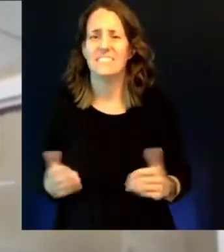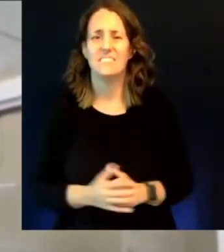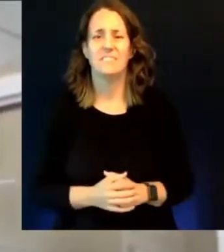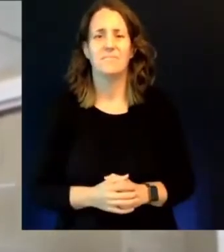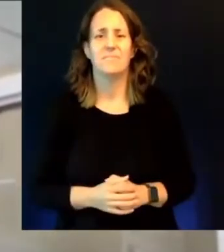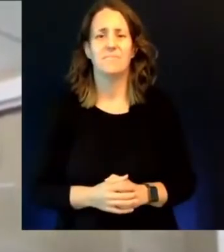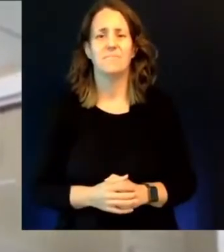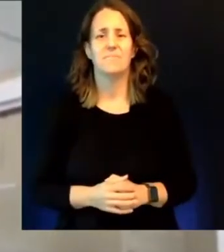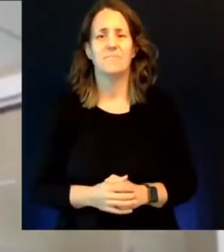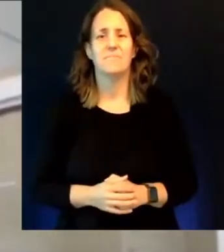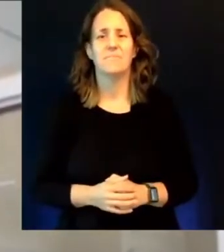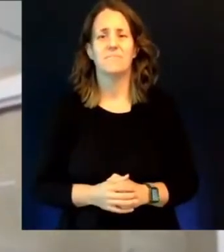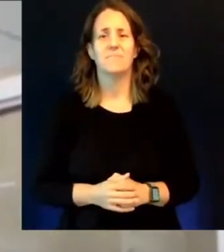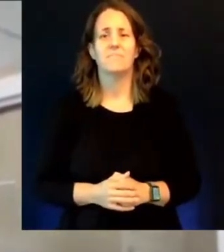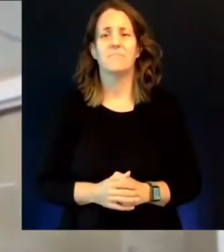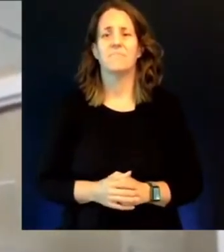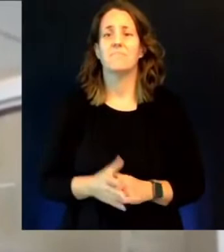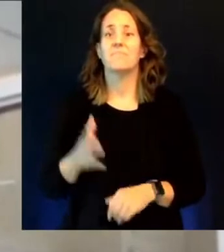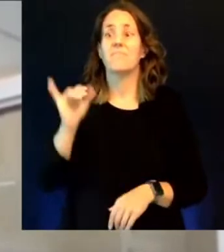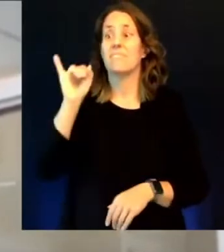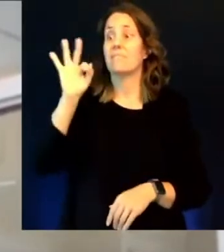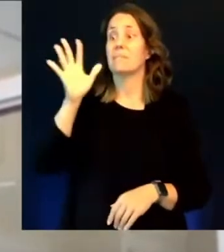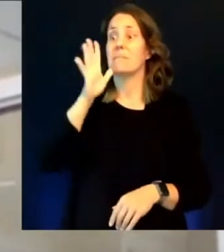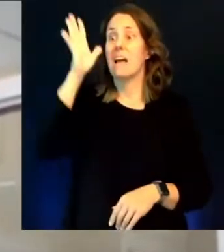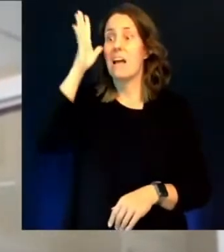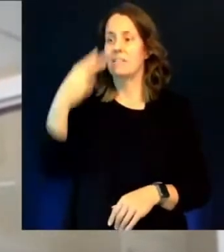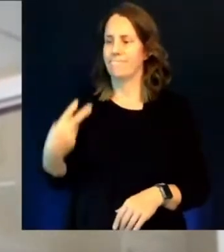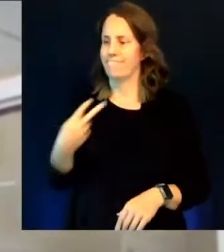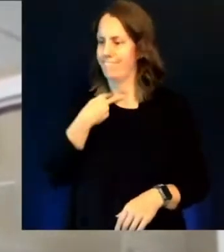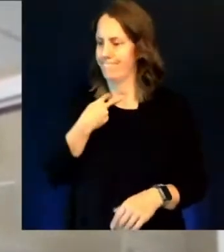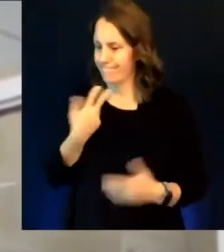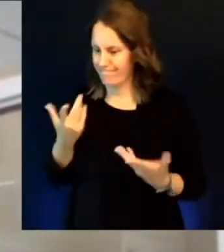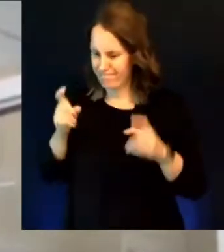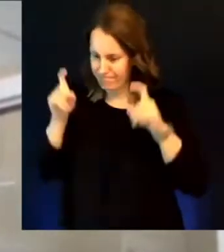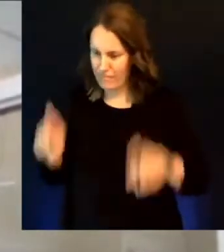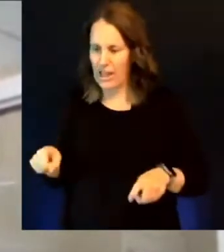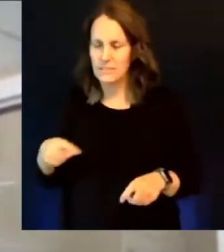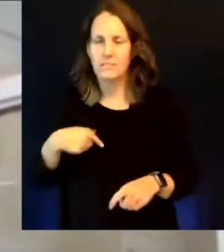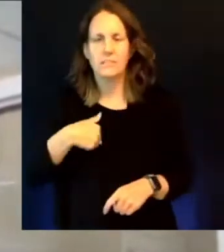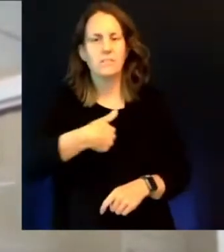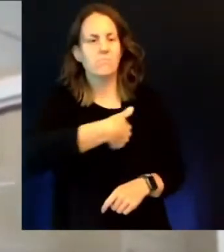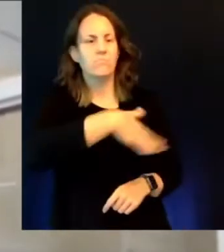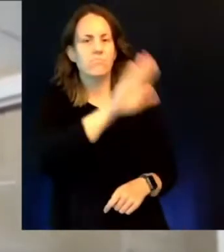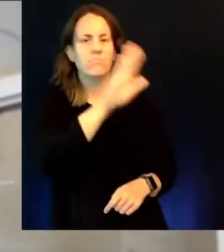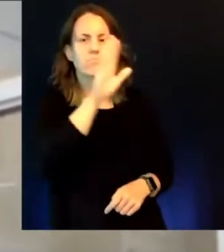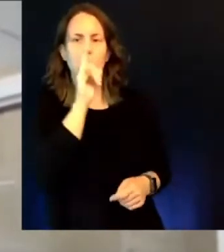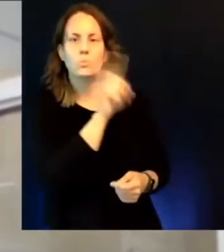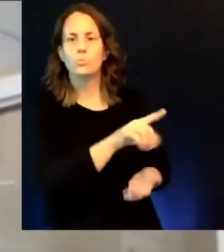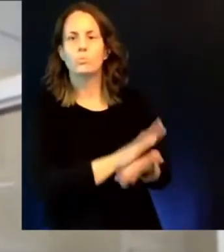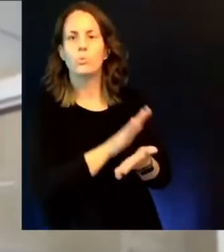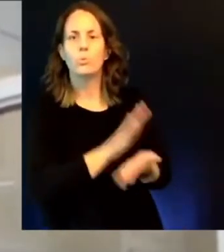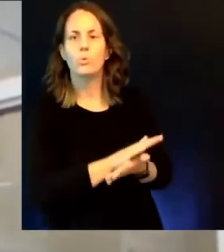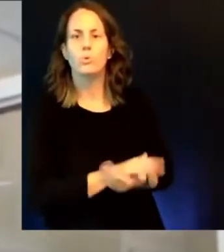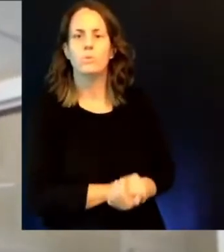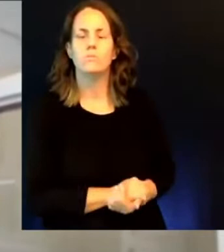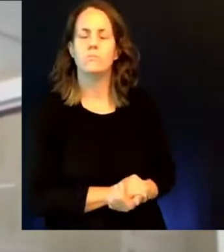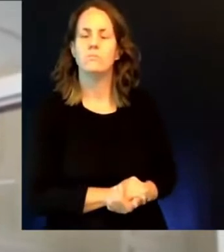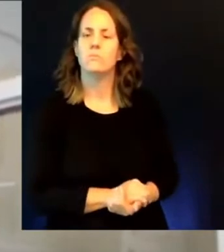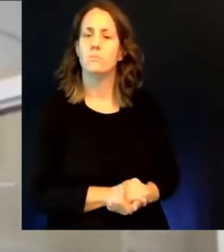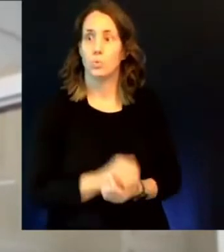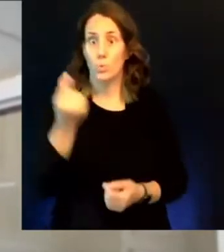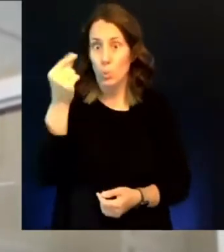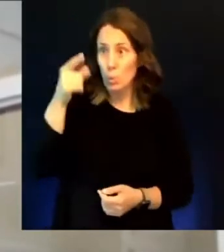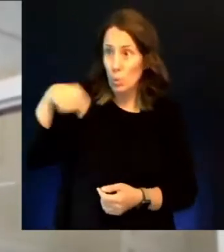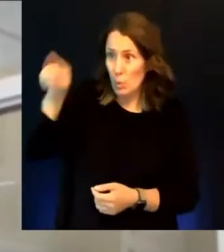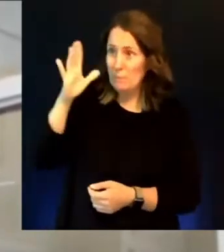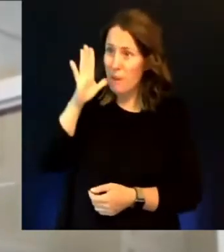my advice would be, number one, respectfully and actively take part in those conversations to try to increase the safety